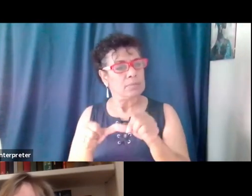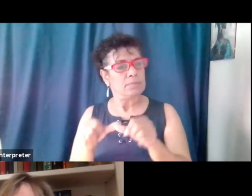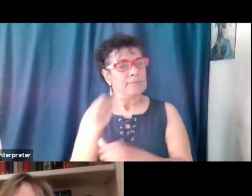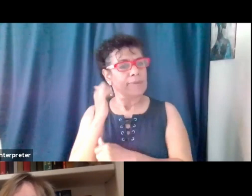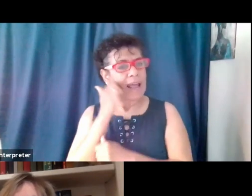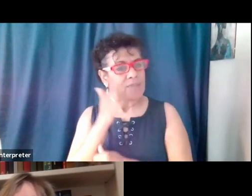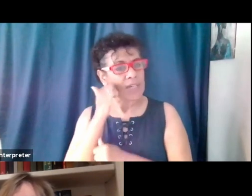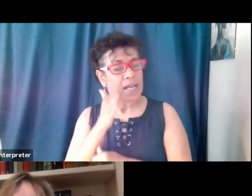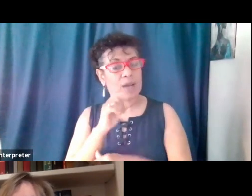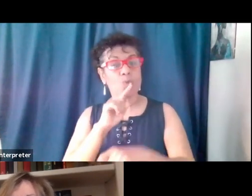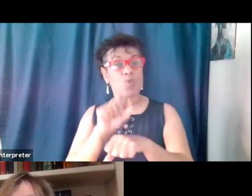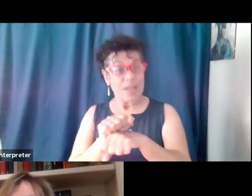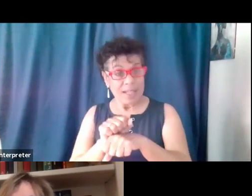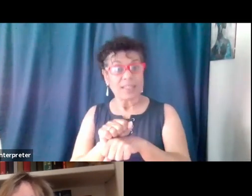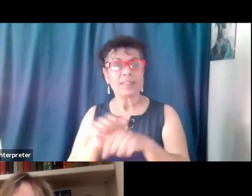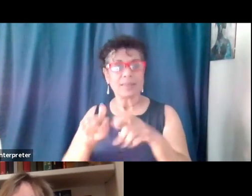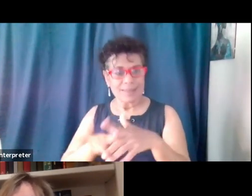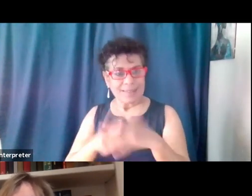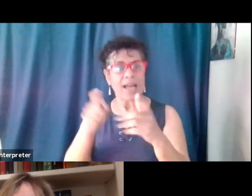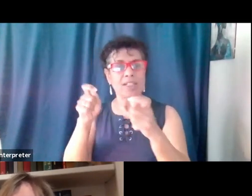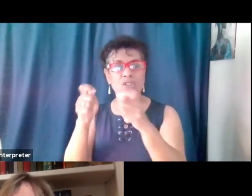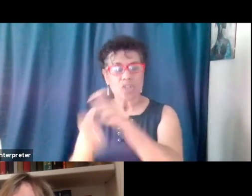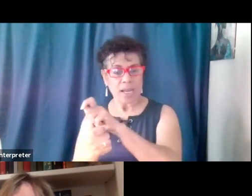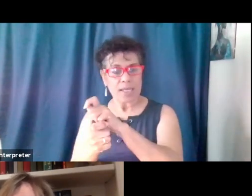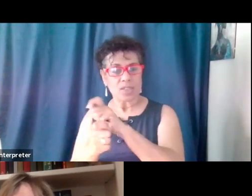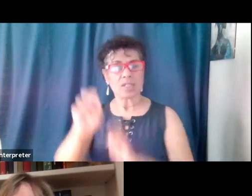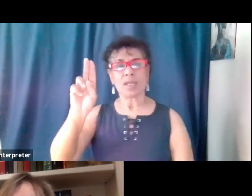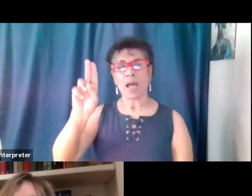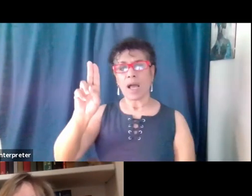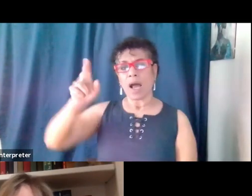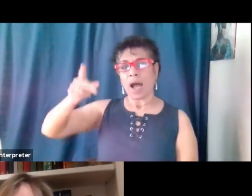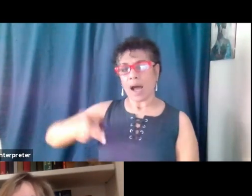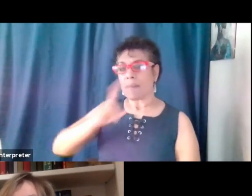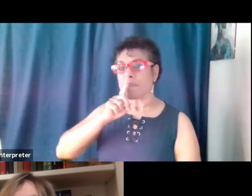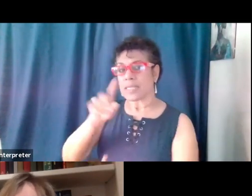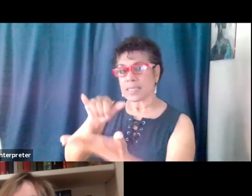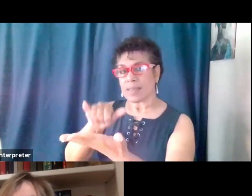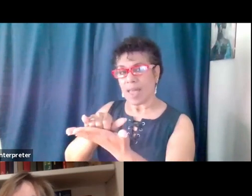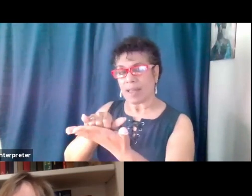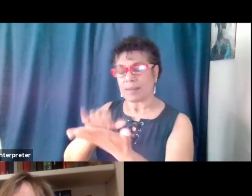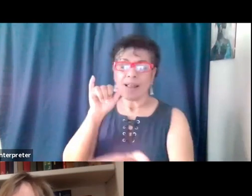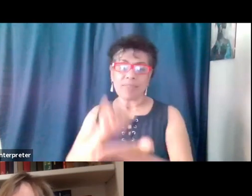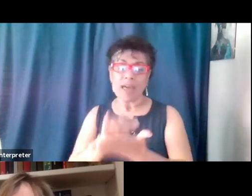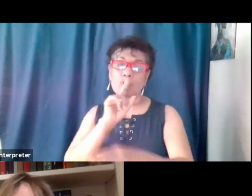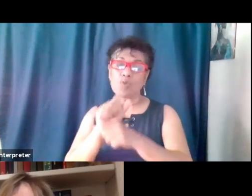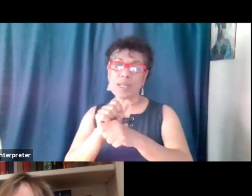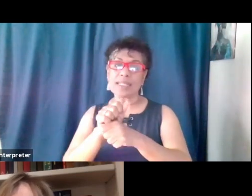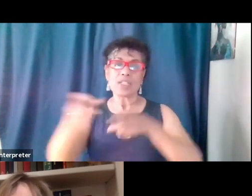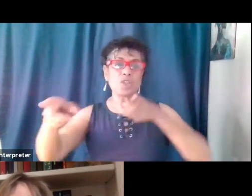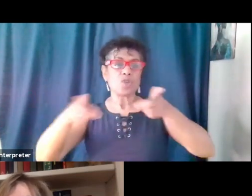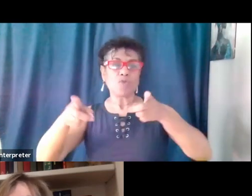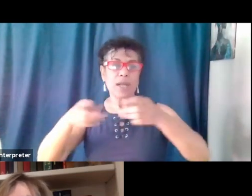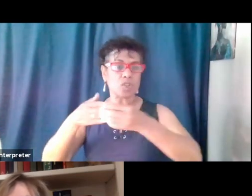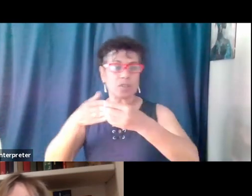actually instituting change. And UP is that, as you say, it's a direction. So it is this